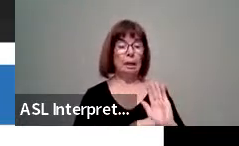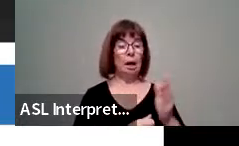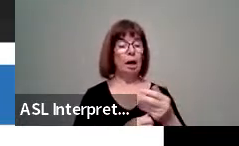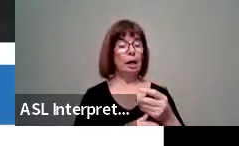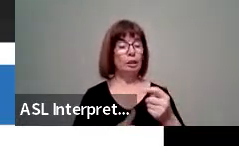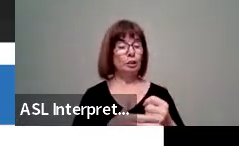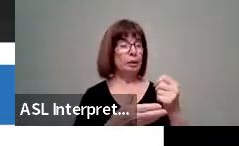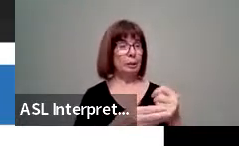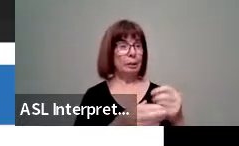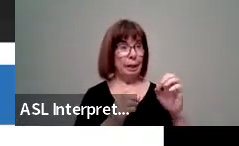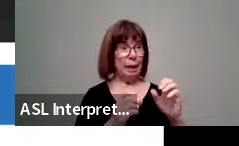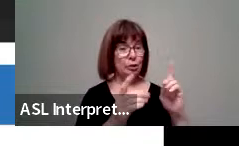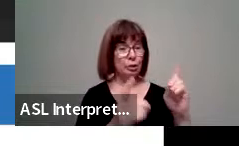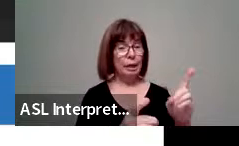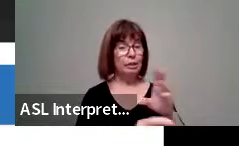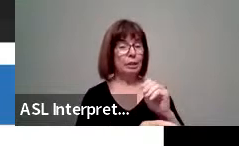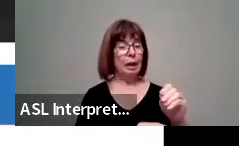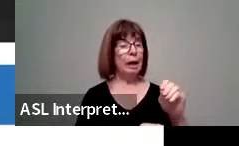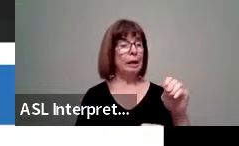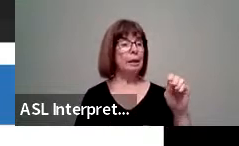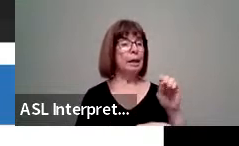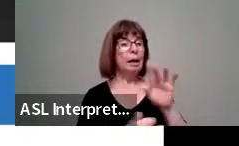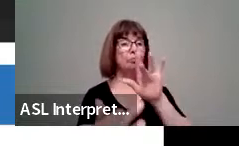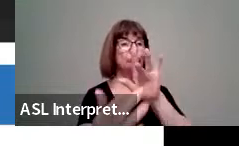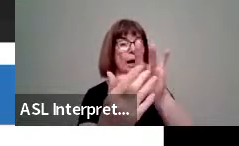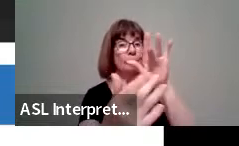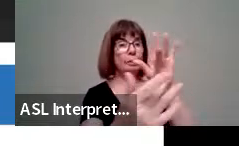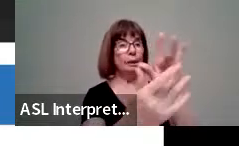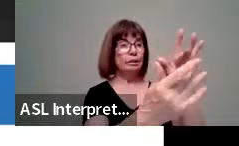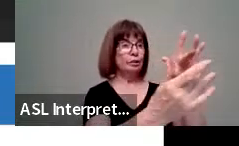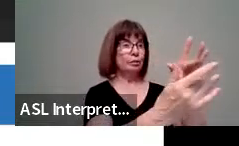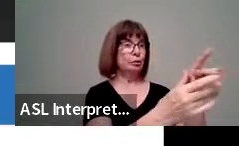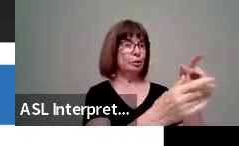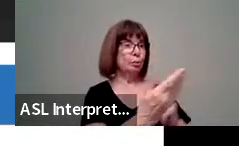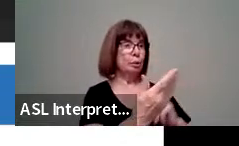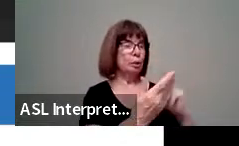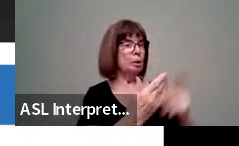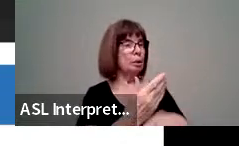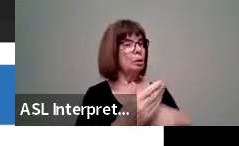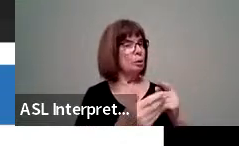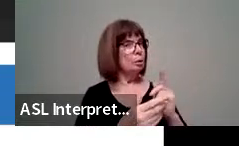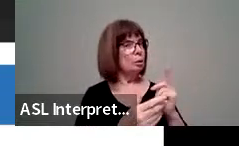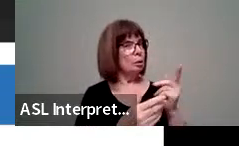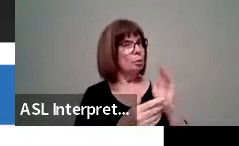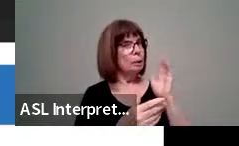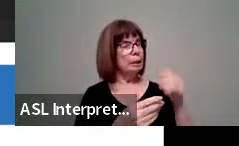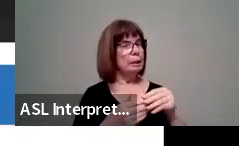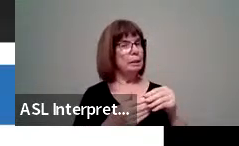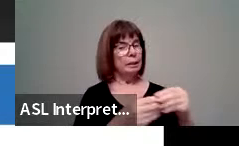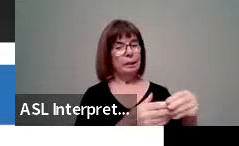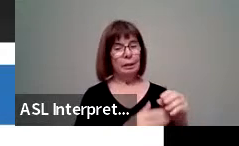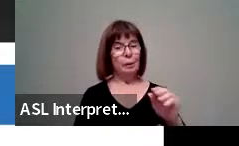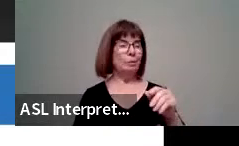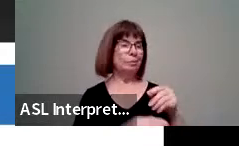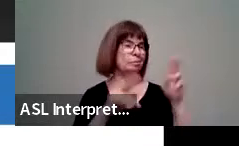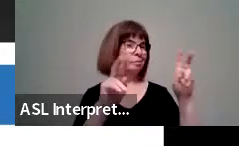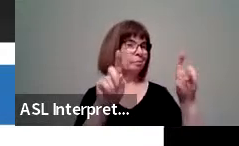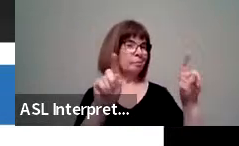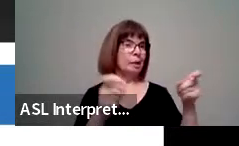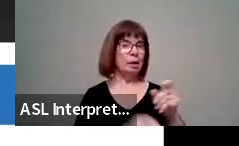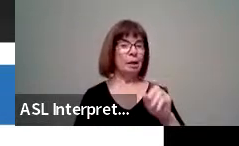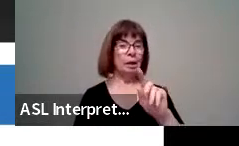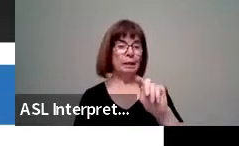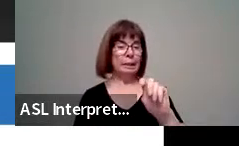treatment, education, and outreach program we have started, and we're piloting. We continue to pilot. We call it TEO, but it's really for